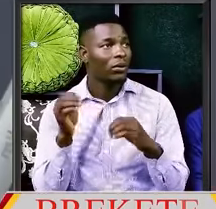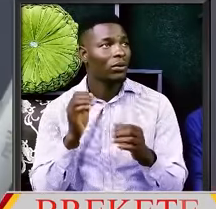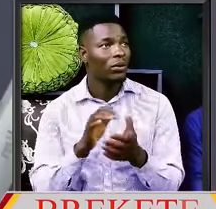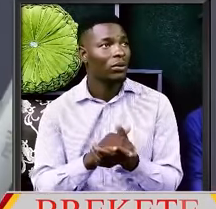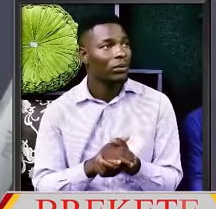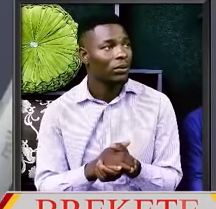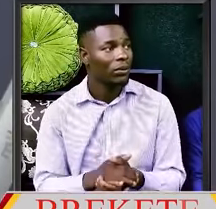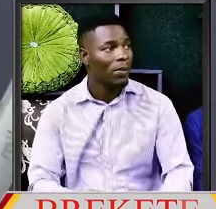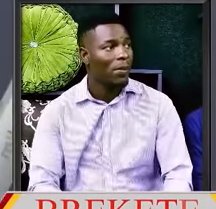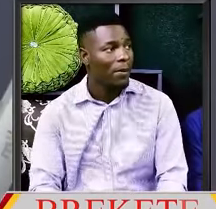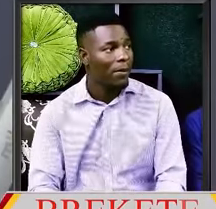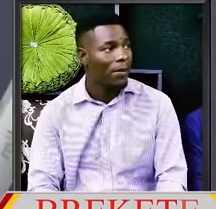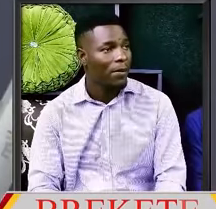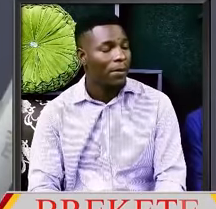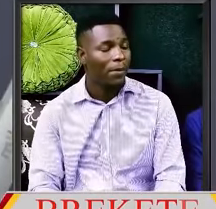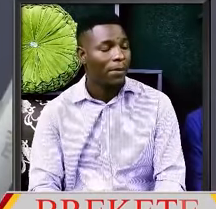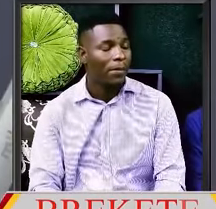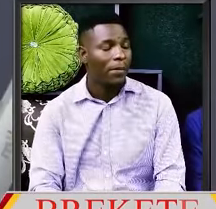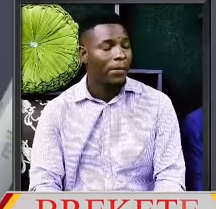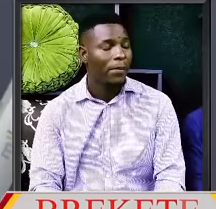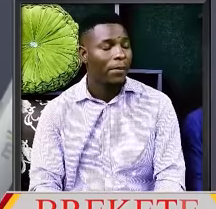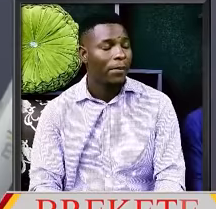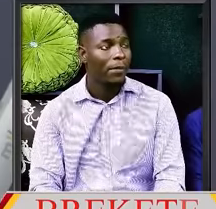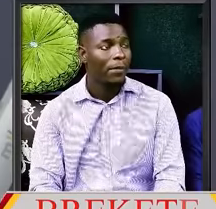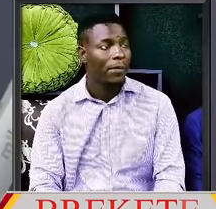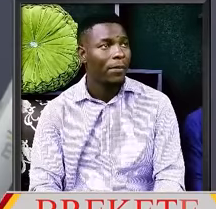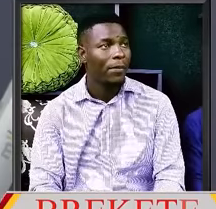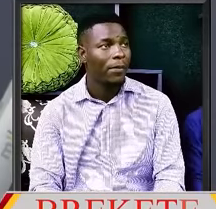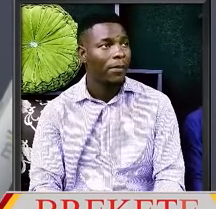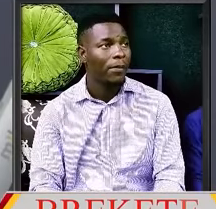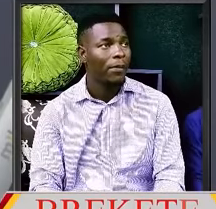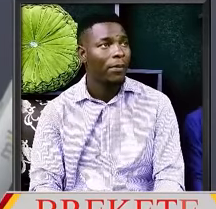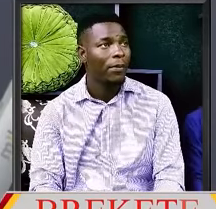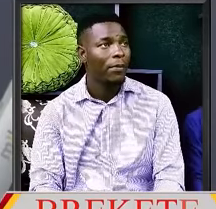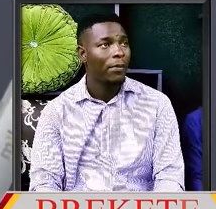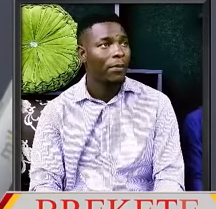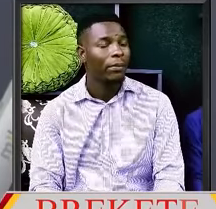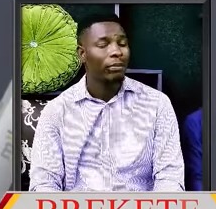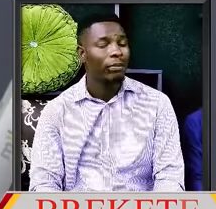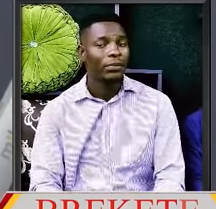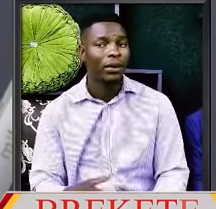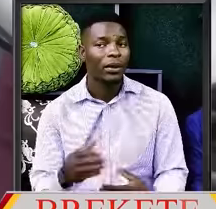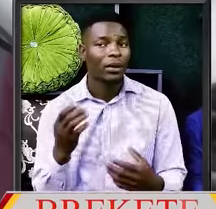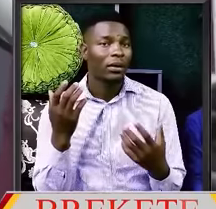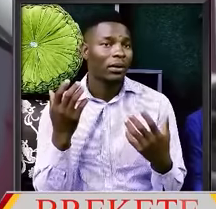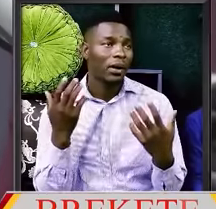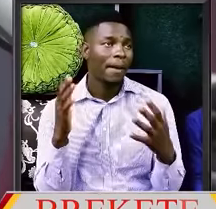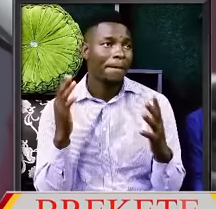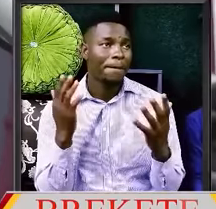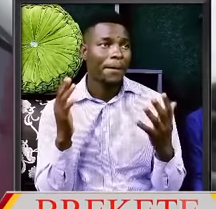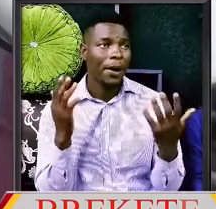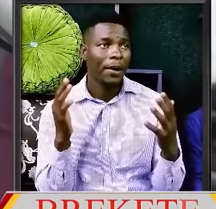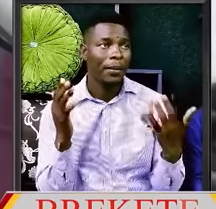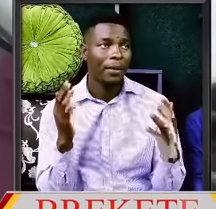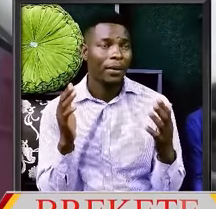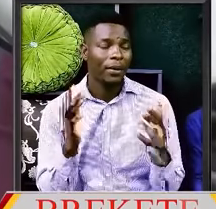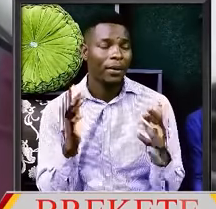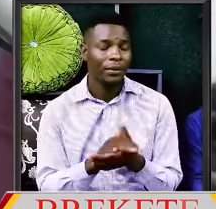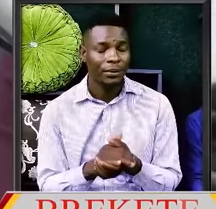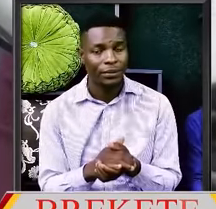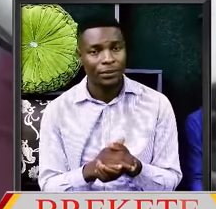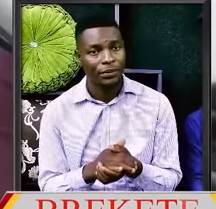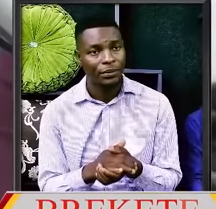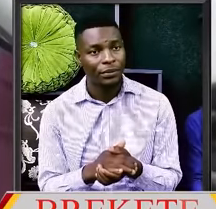no, no, no. Hi, hi, ende, lende. Oh, no, no, no,